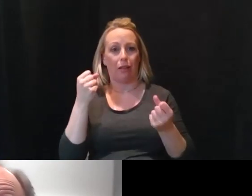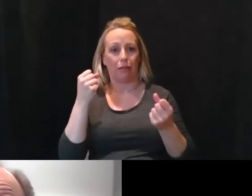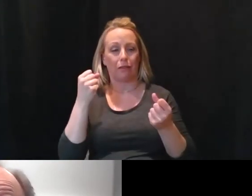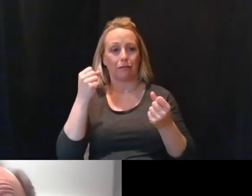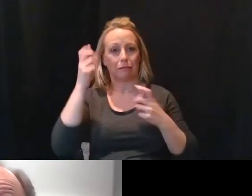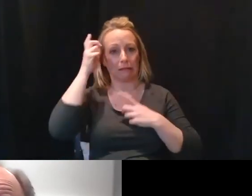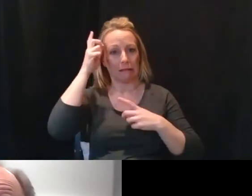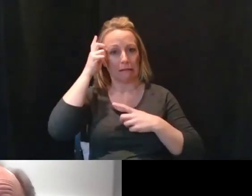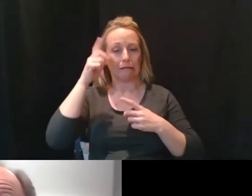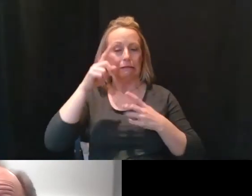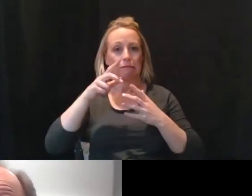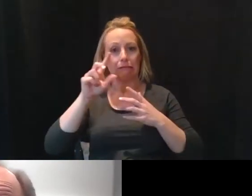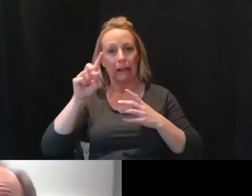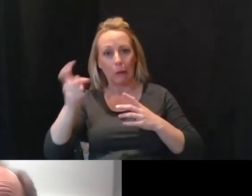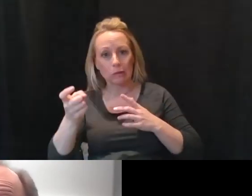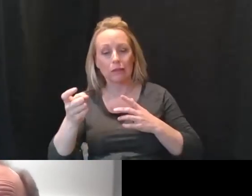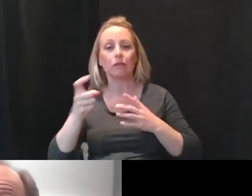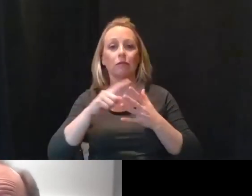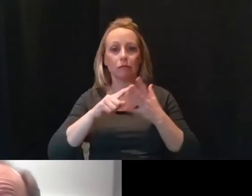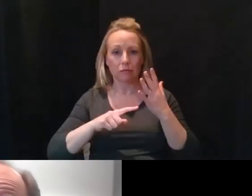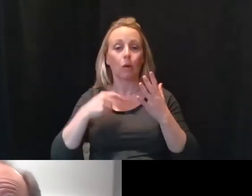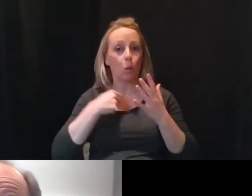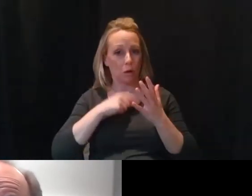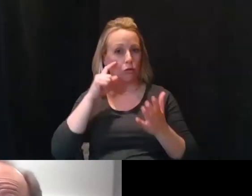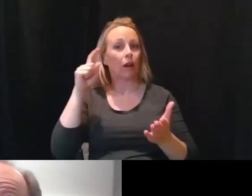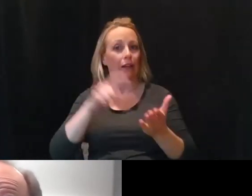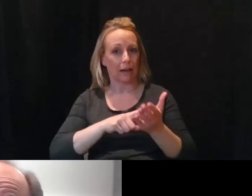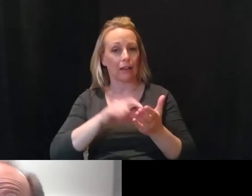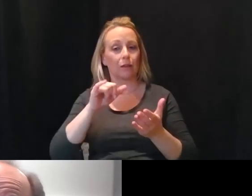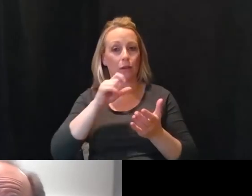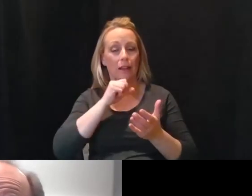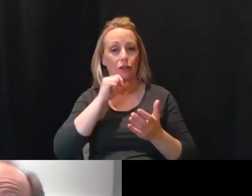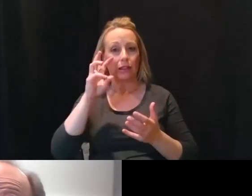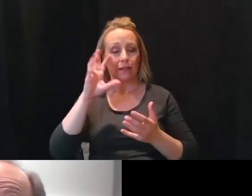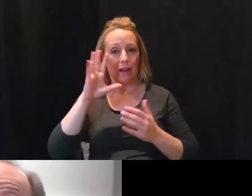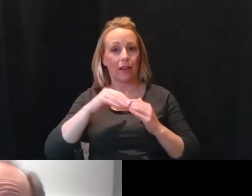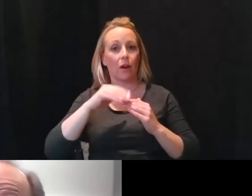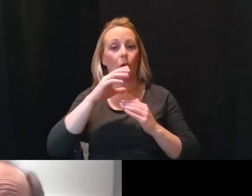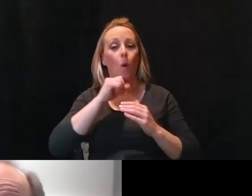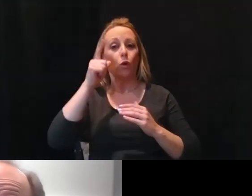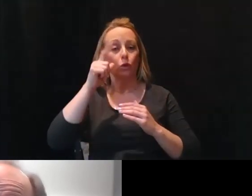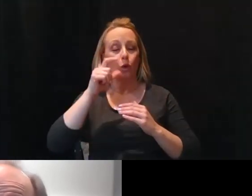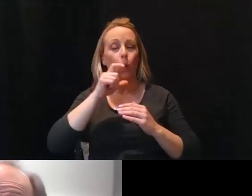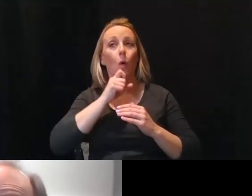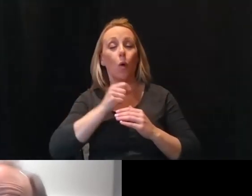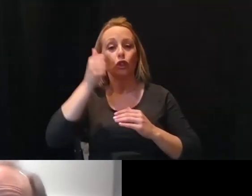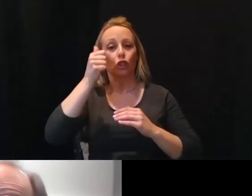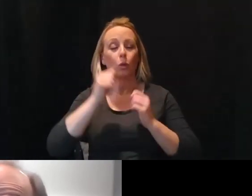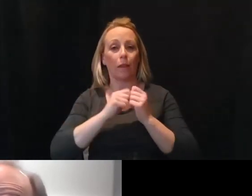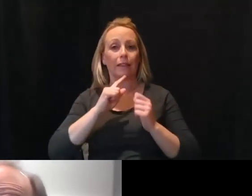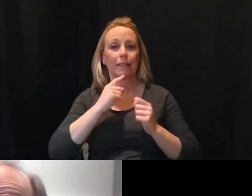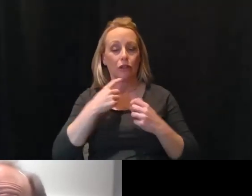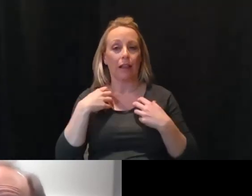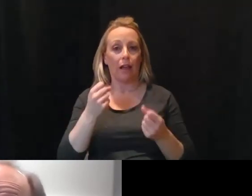the CDC has recommended immunizing those 65 and older with serious health conditions, at this